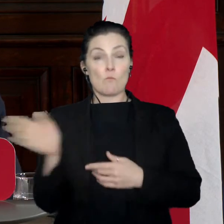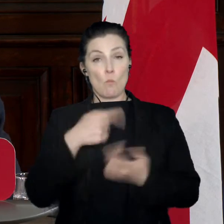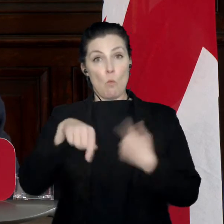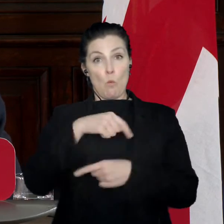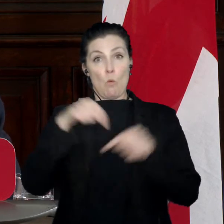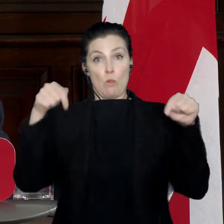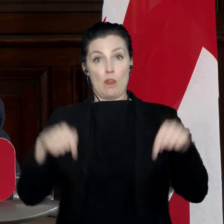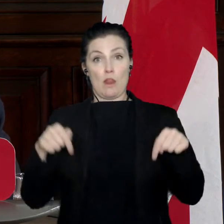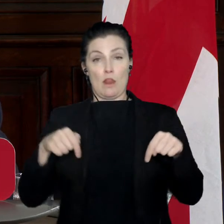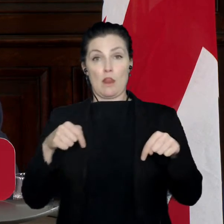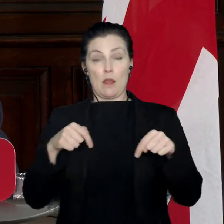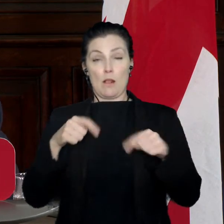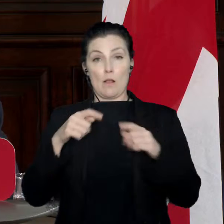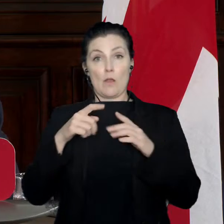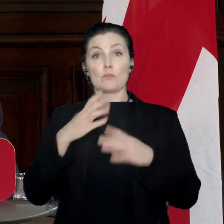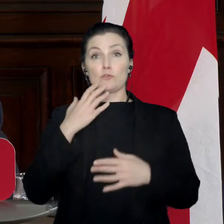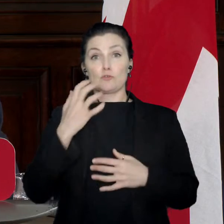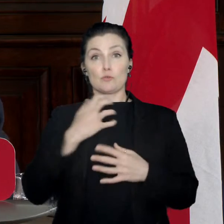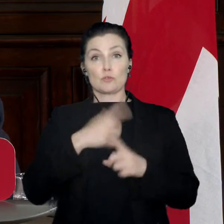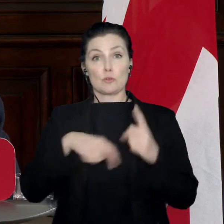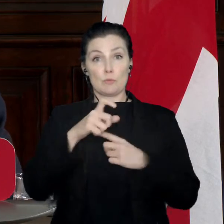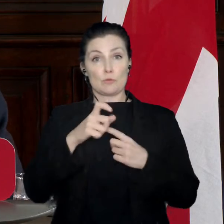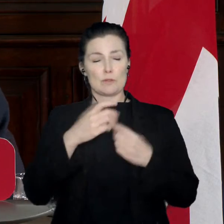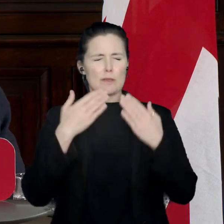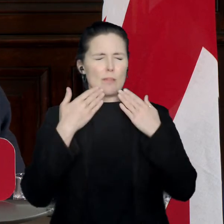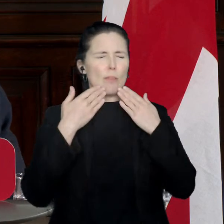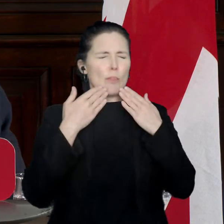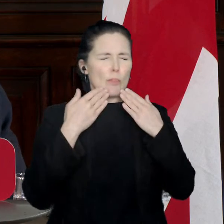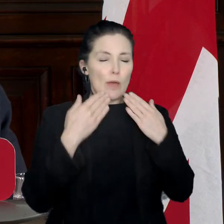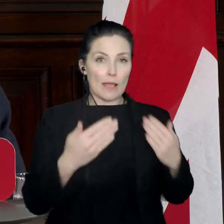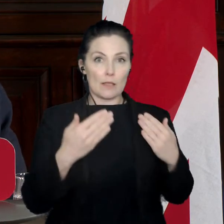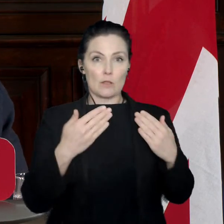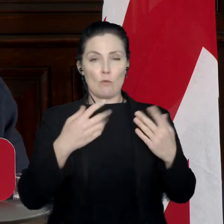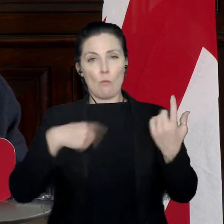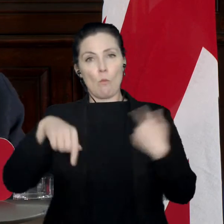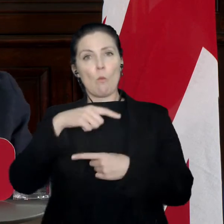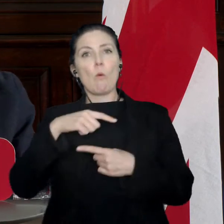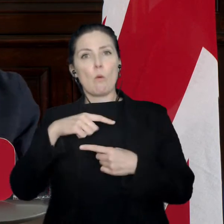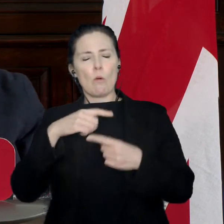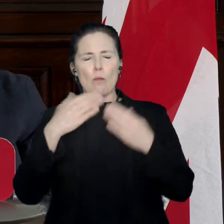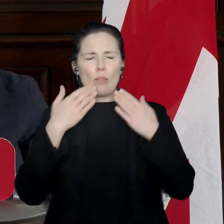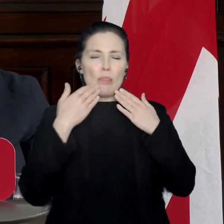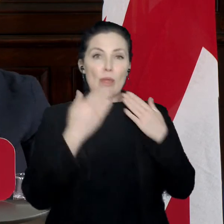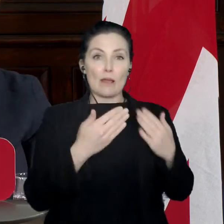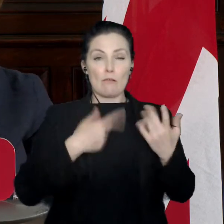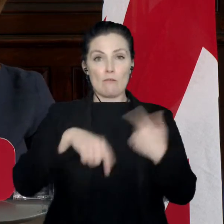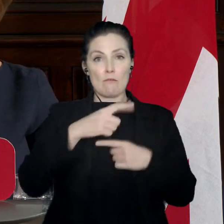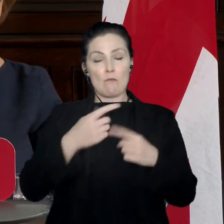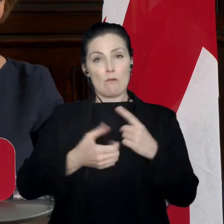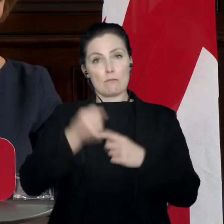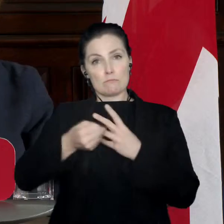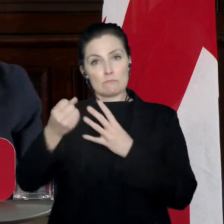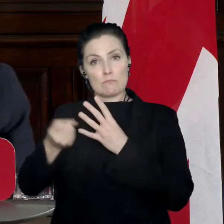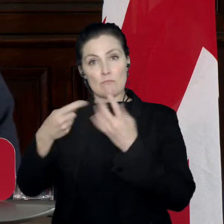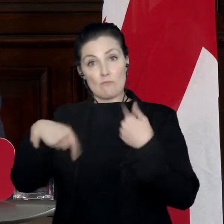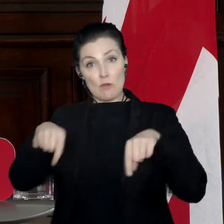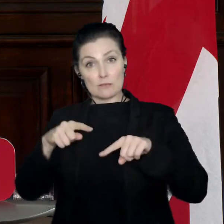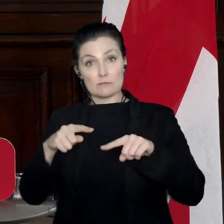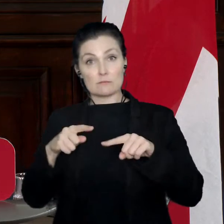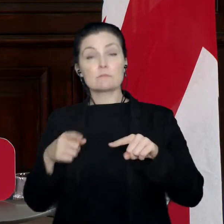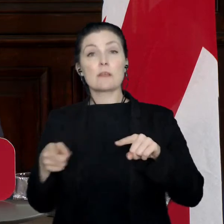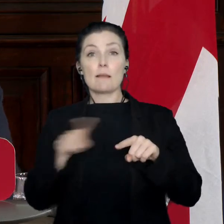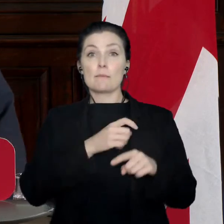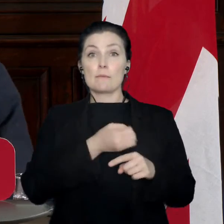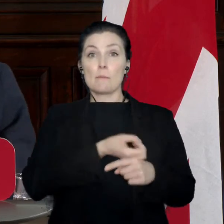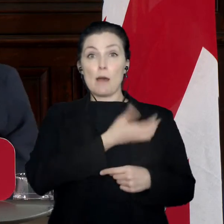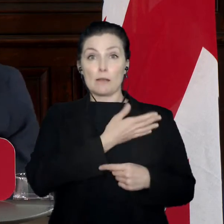a big thank you to you for everything you've done for all of us and for the party. And then finally, the